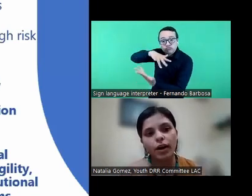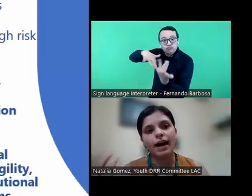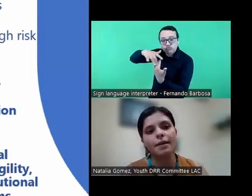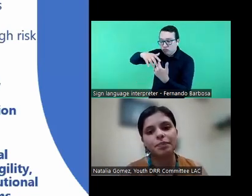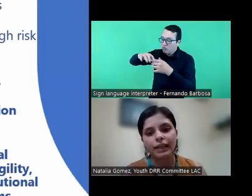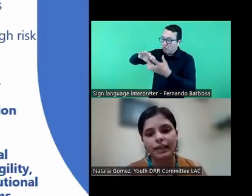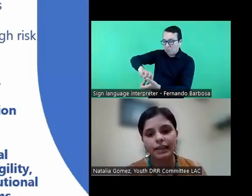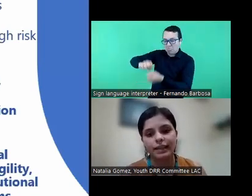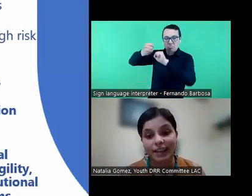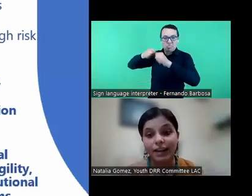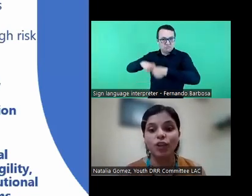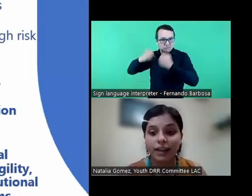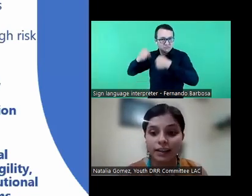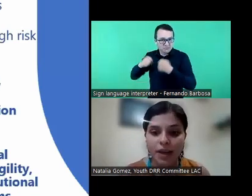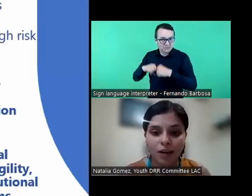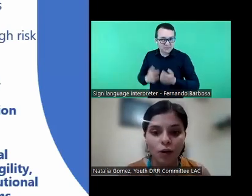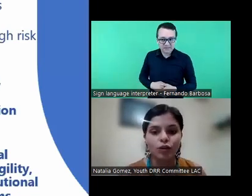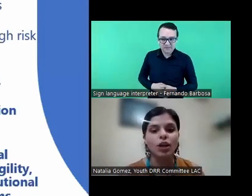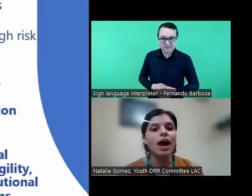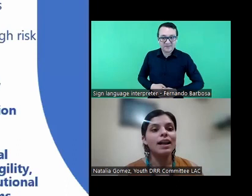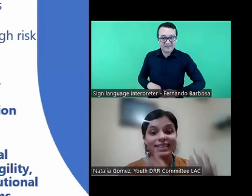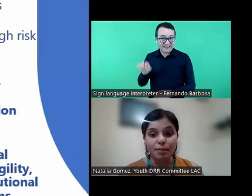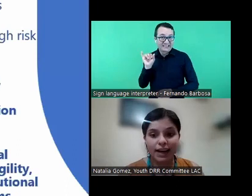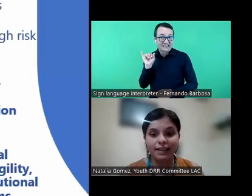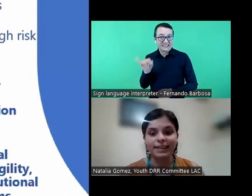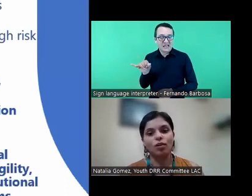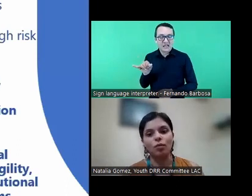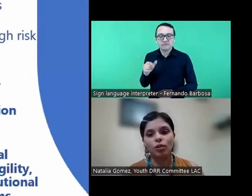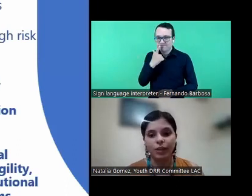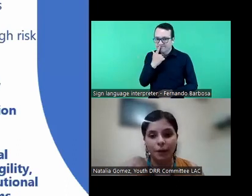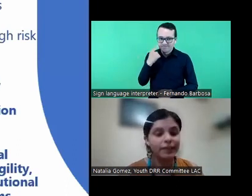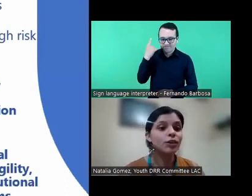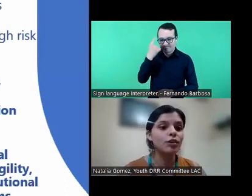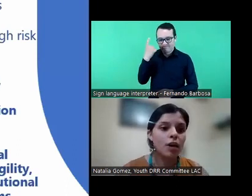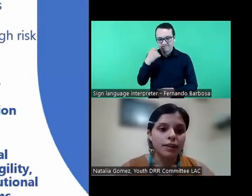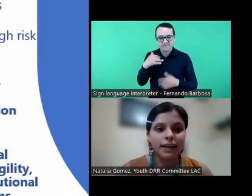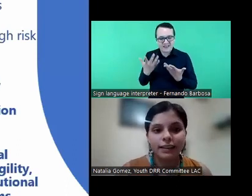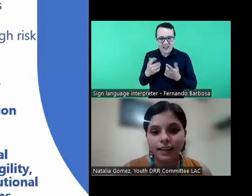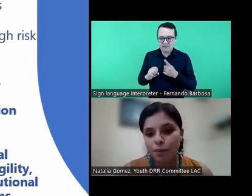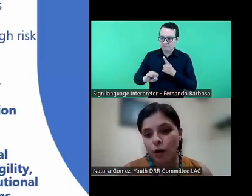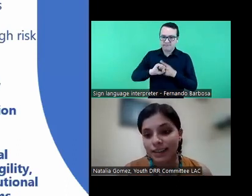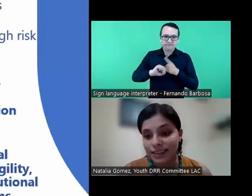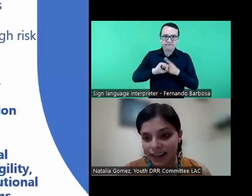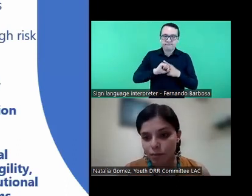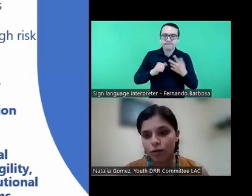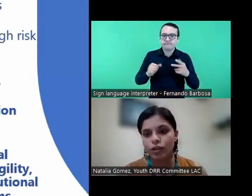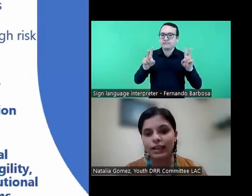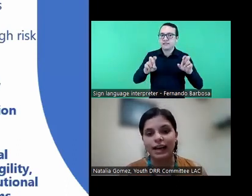ecosystems. And this, if we relate it also with threats